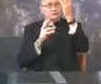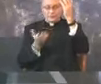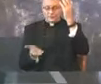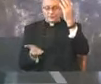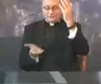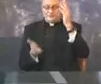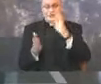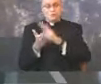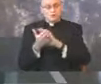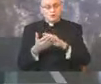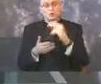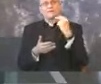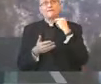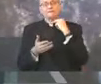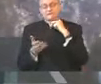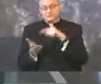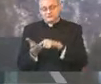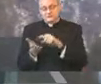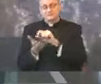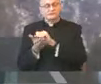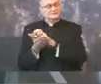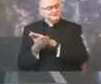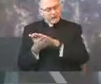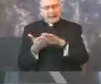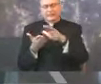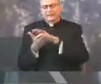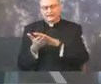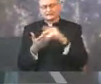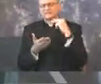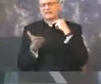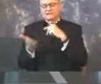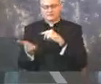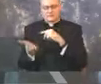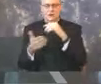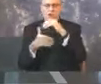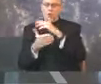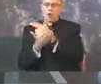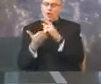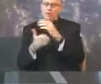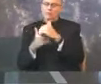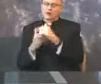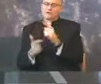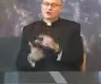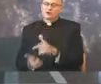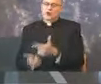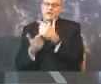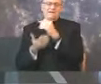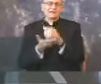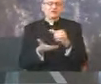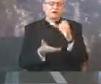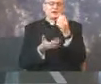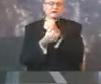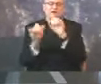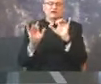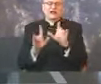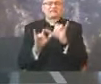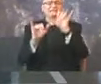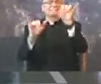pure victim, this holy victim, this spotless victim, the holy bread of eternal life and the chalice of everlasting